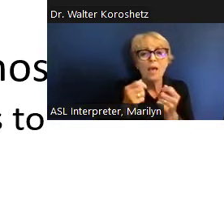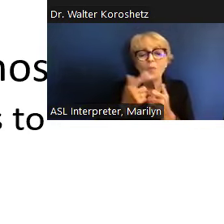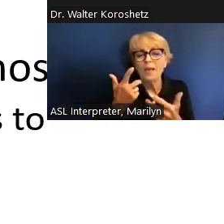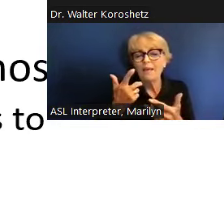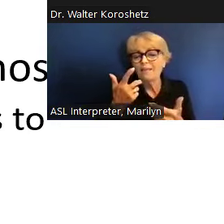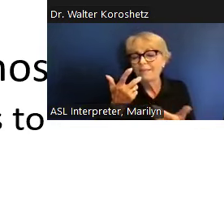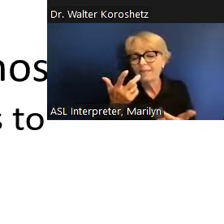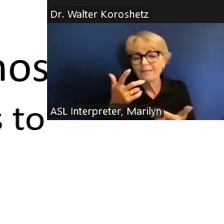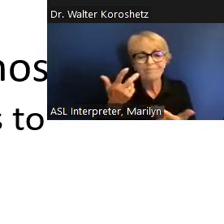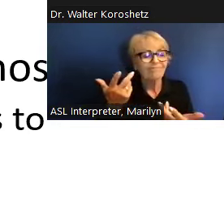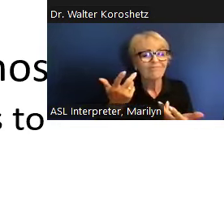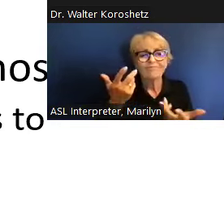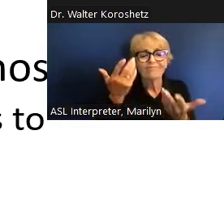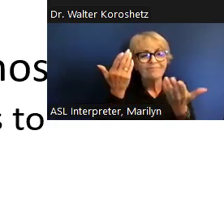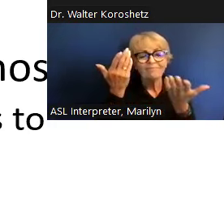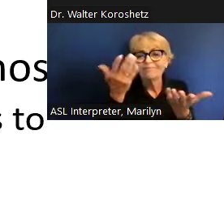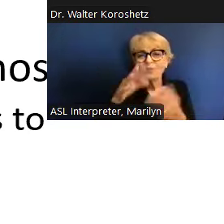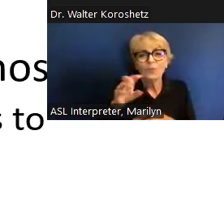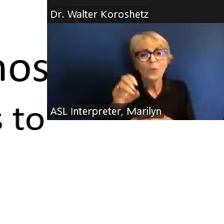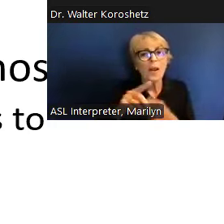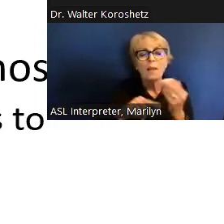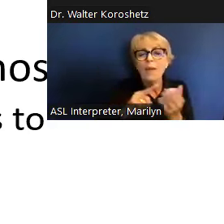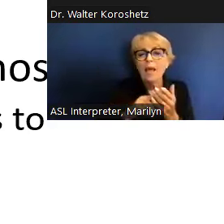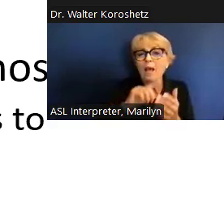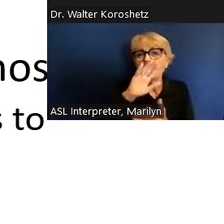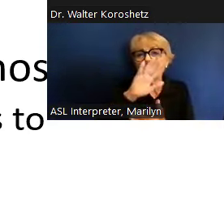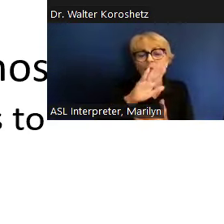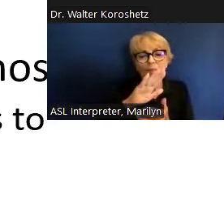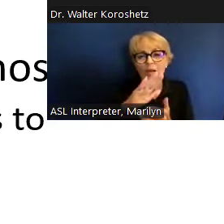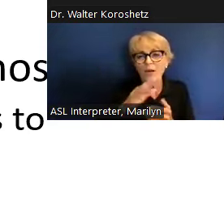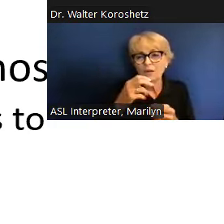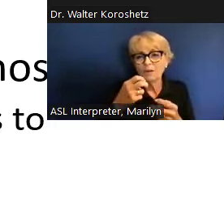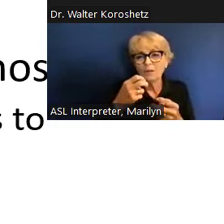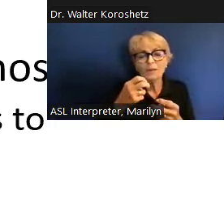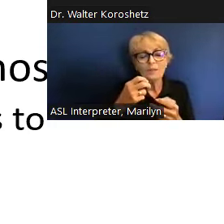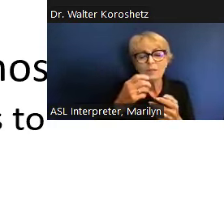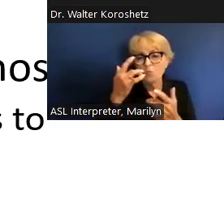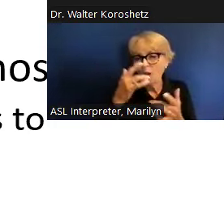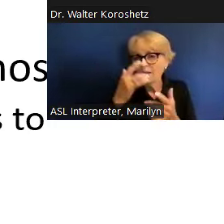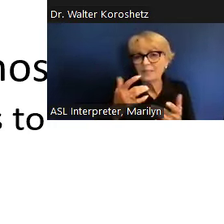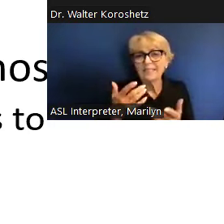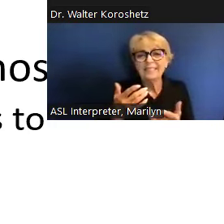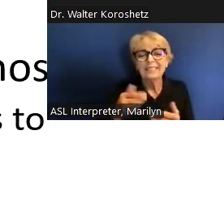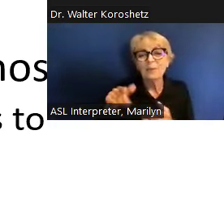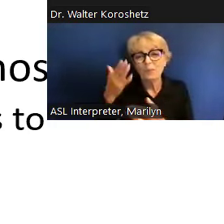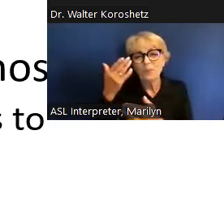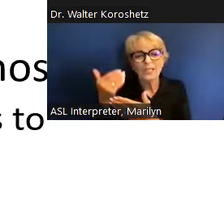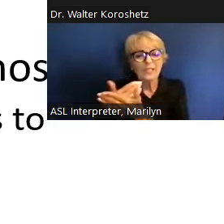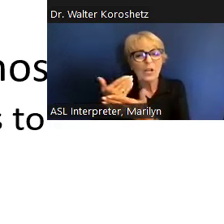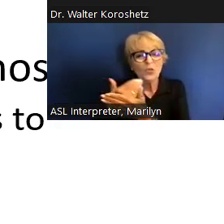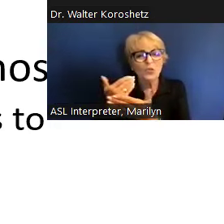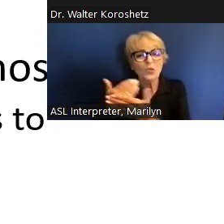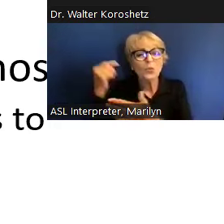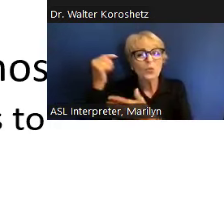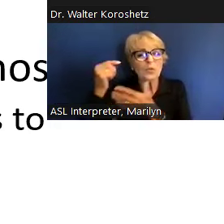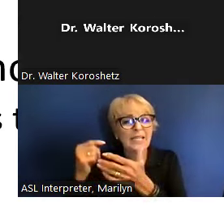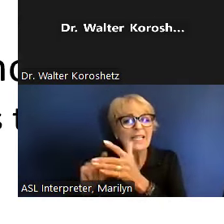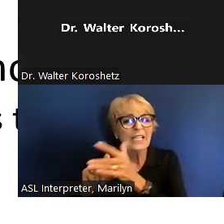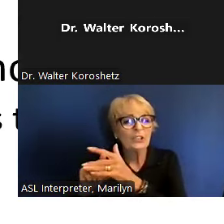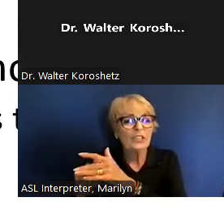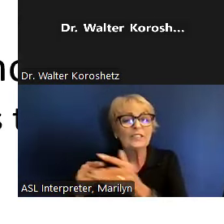and prognosis because this is still a relatively new set of conditions. And so we want to address this uncertainty